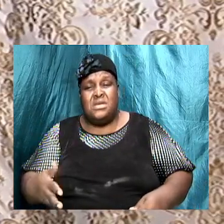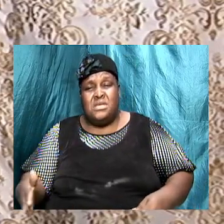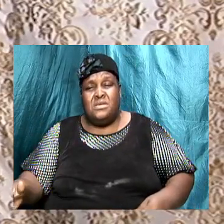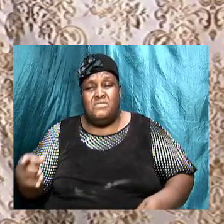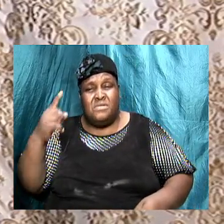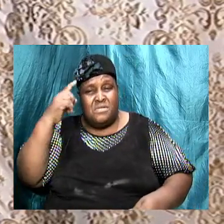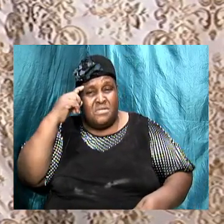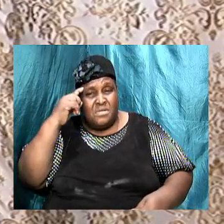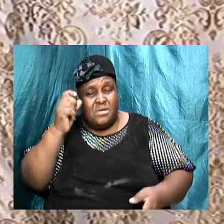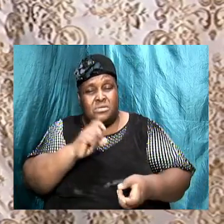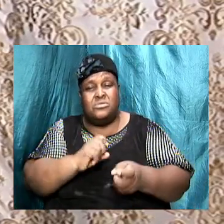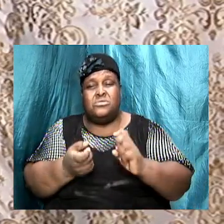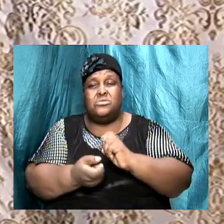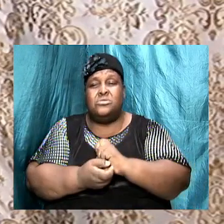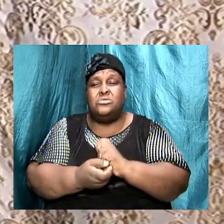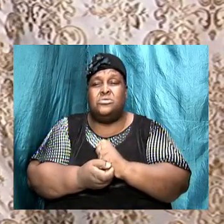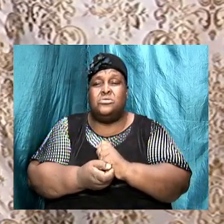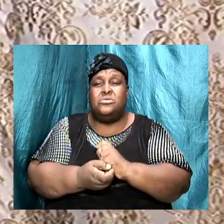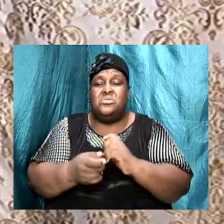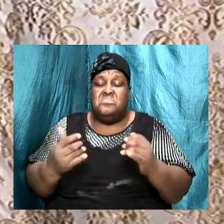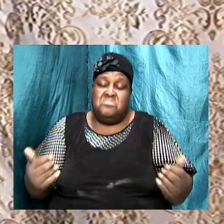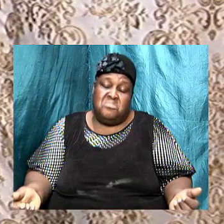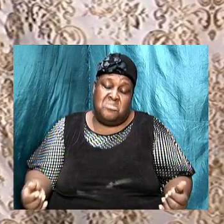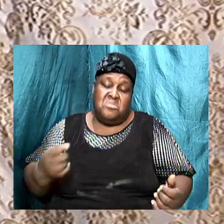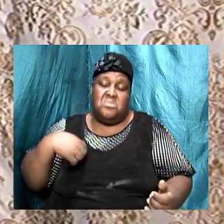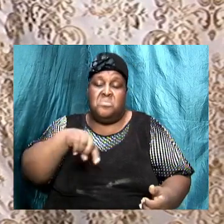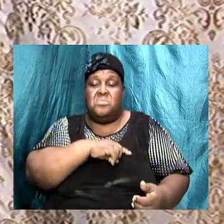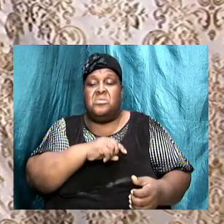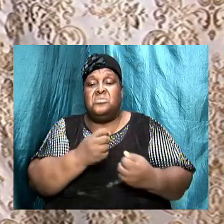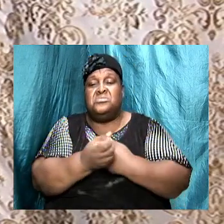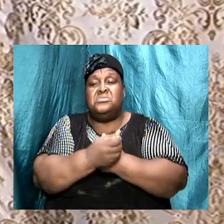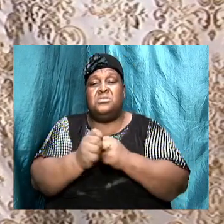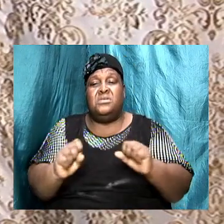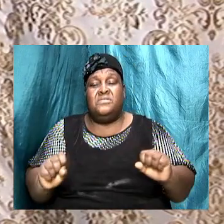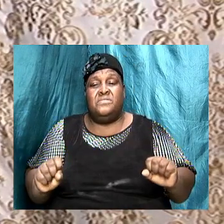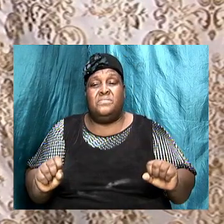changed. Now that we are safe,